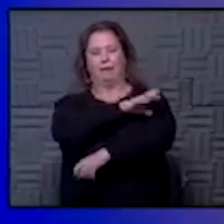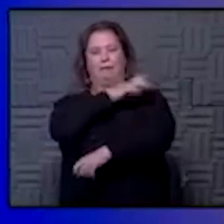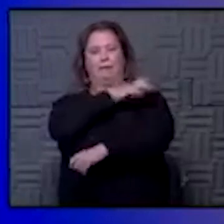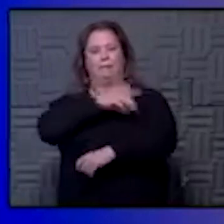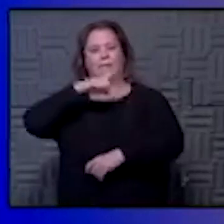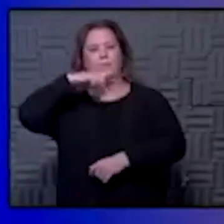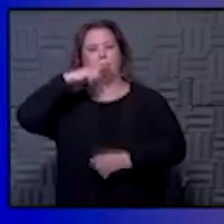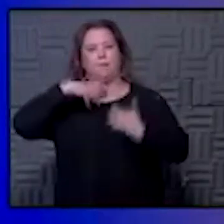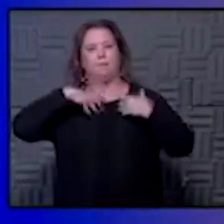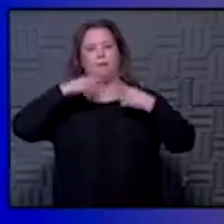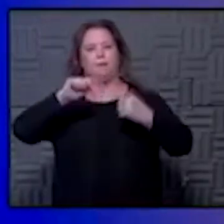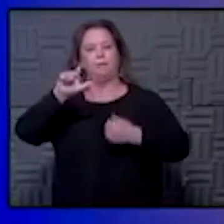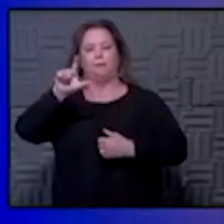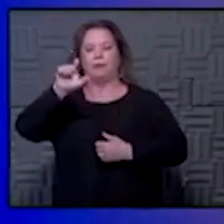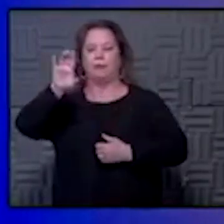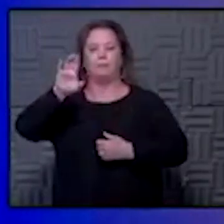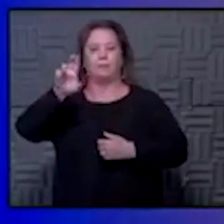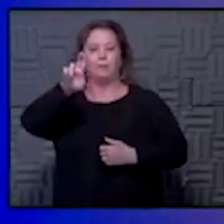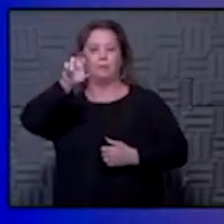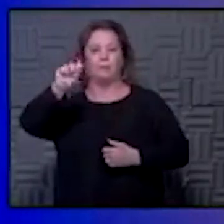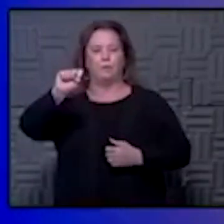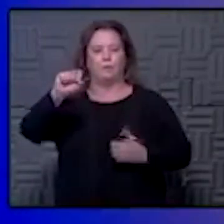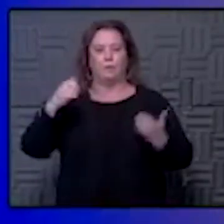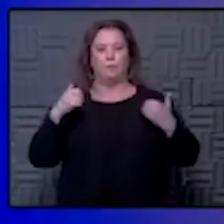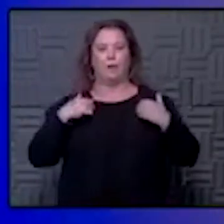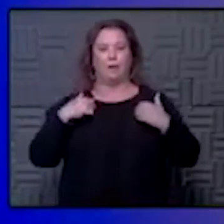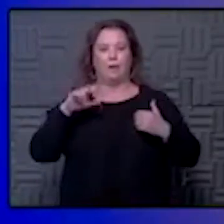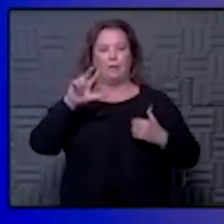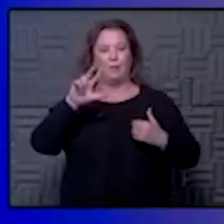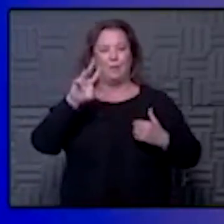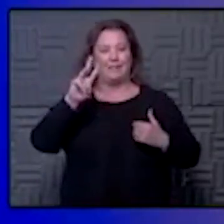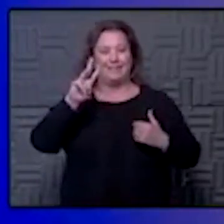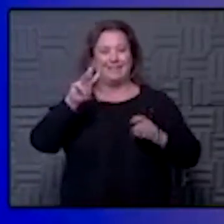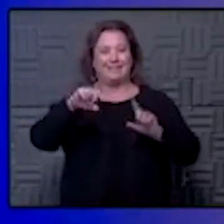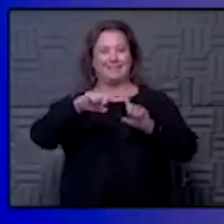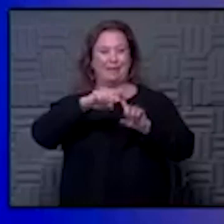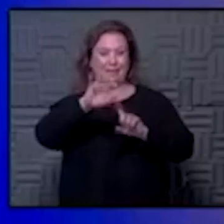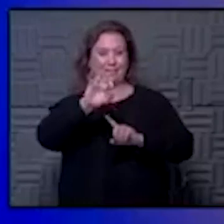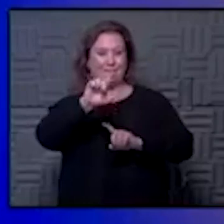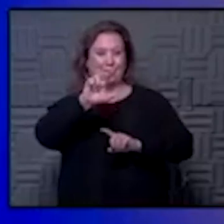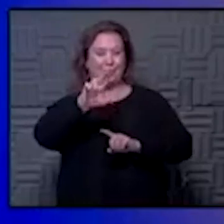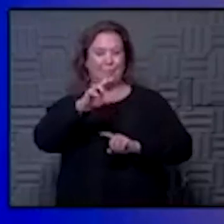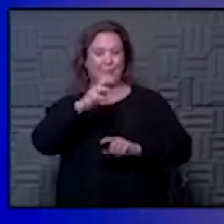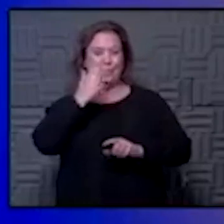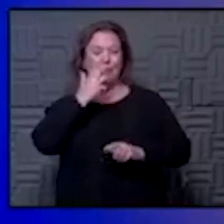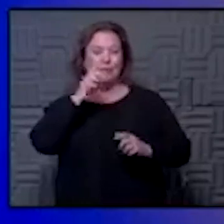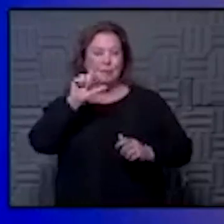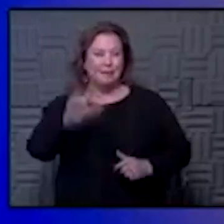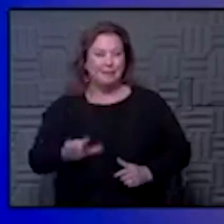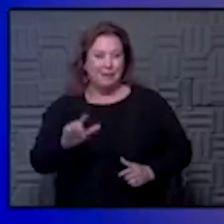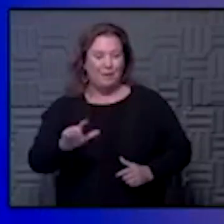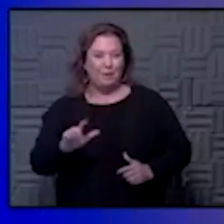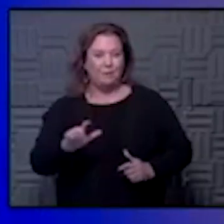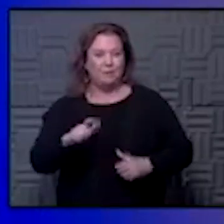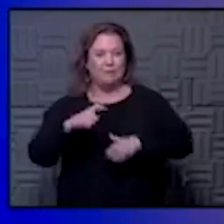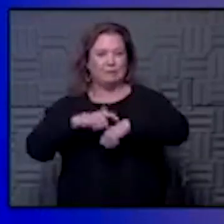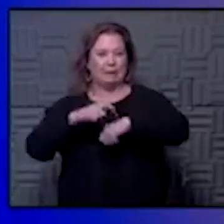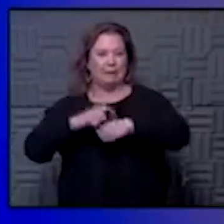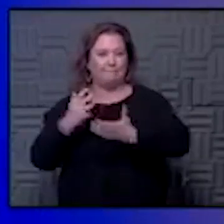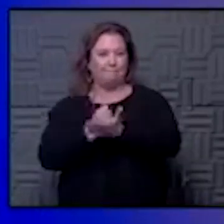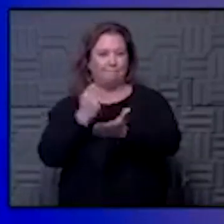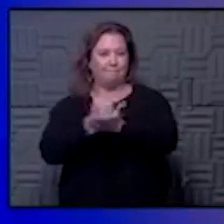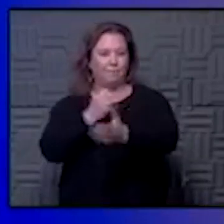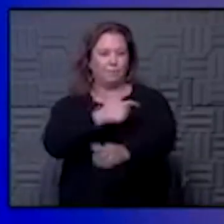public health labs in the United States, and they only had 36 positive influenza tests. So still very low activity, still time to get